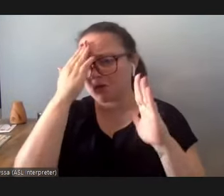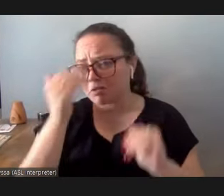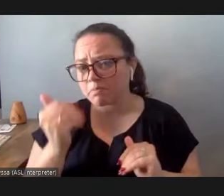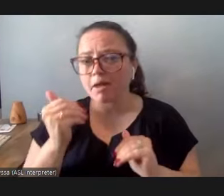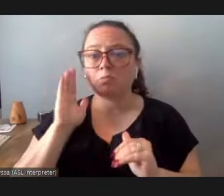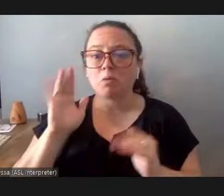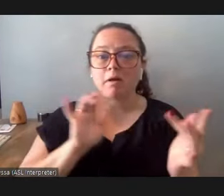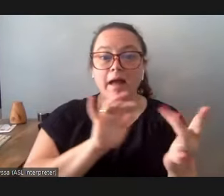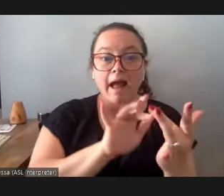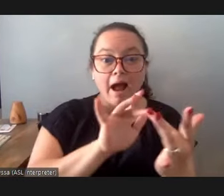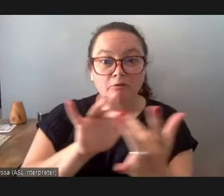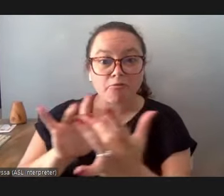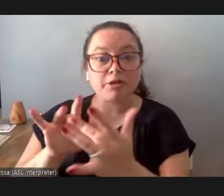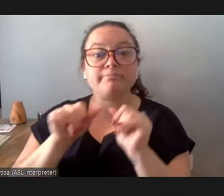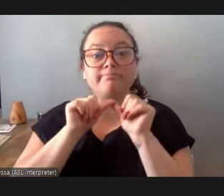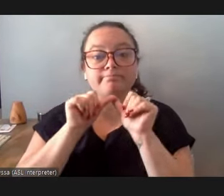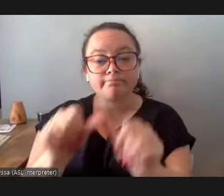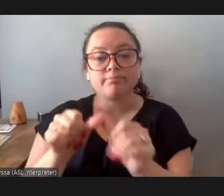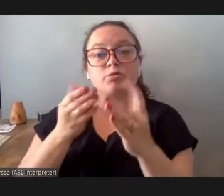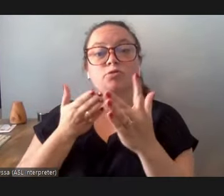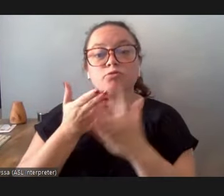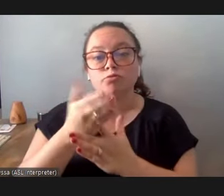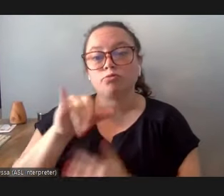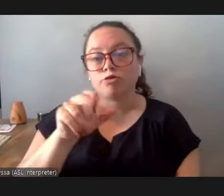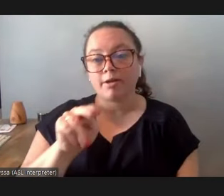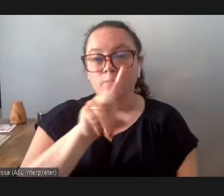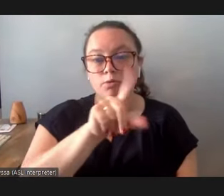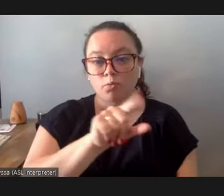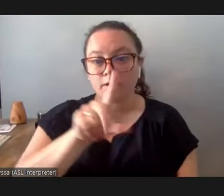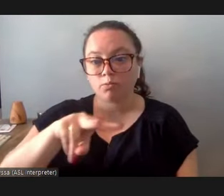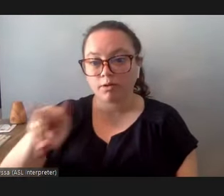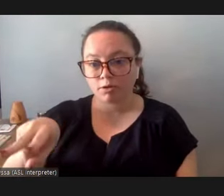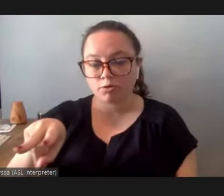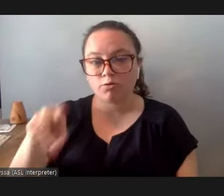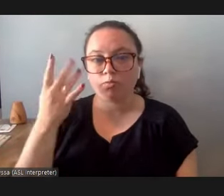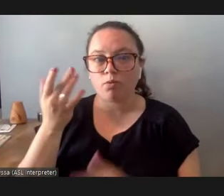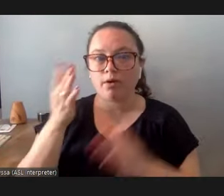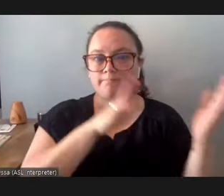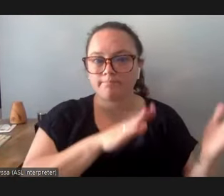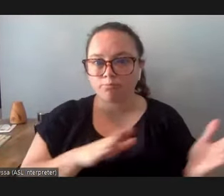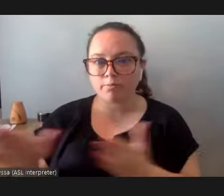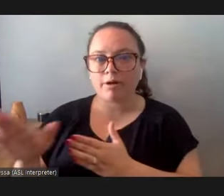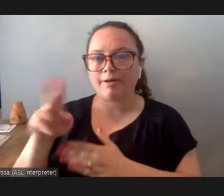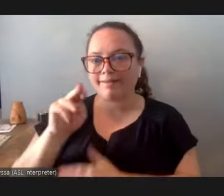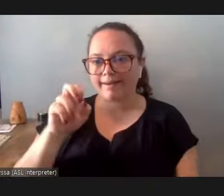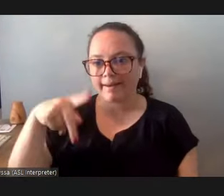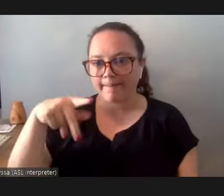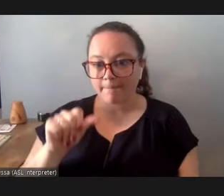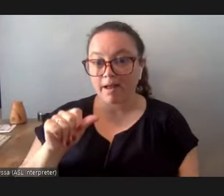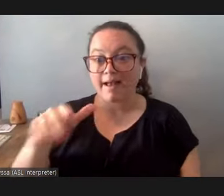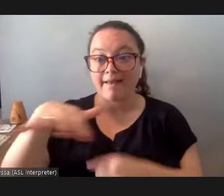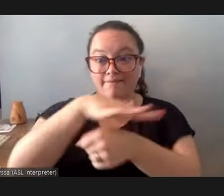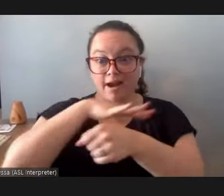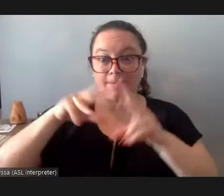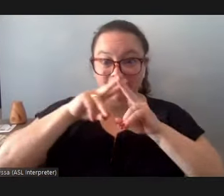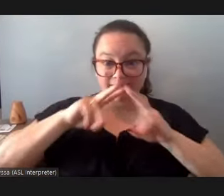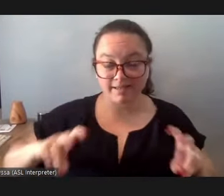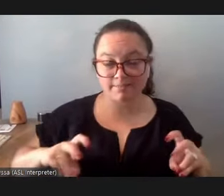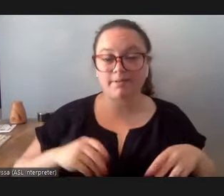2022. As we also prepare the NEPA environmental assessment. Between February 2022